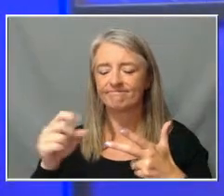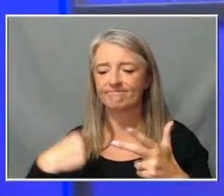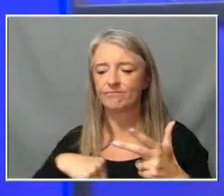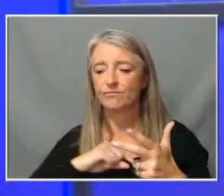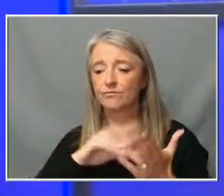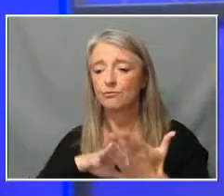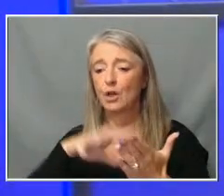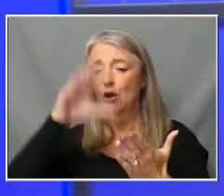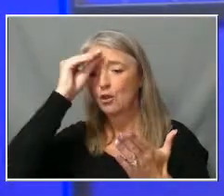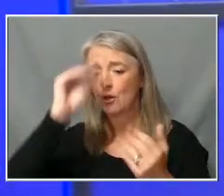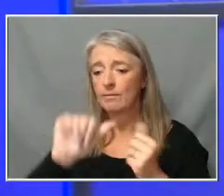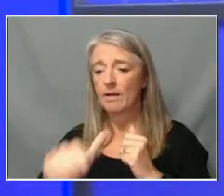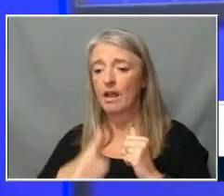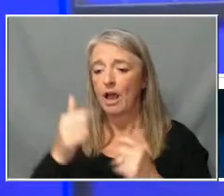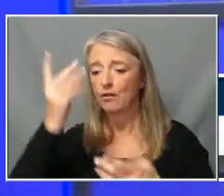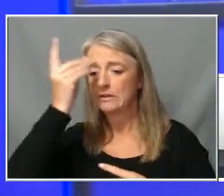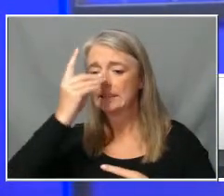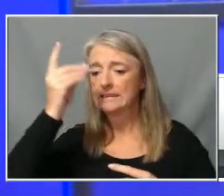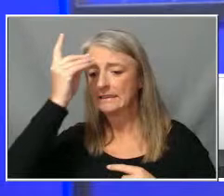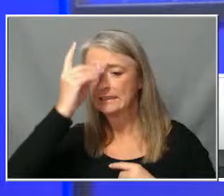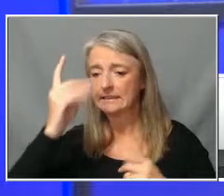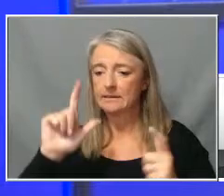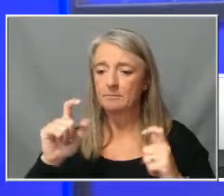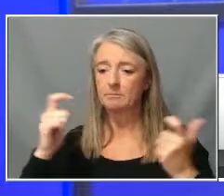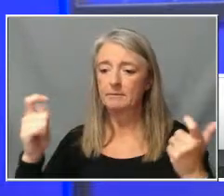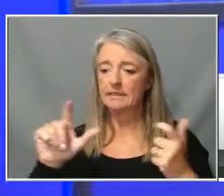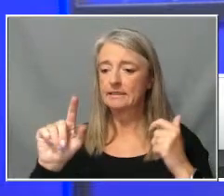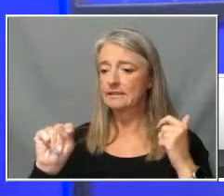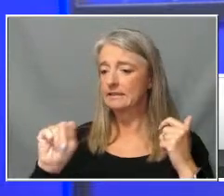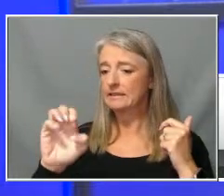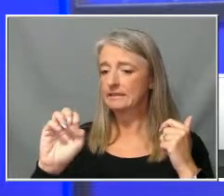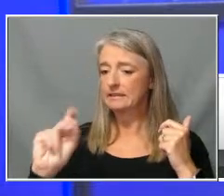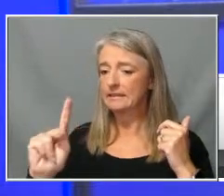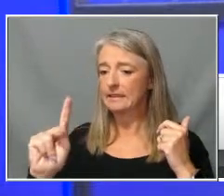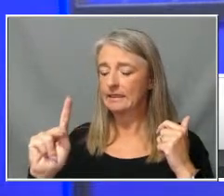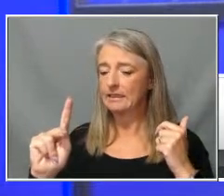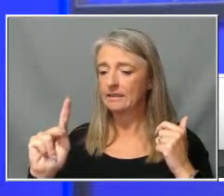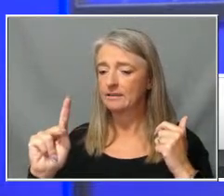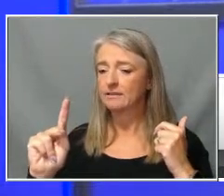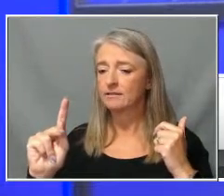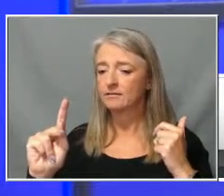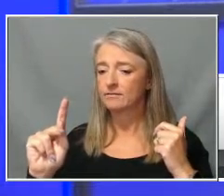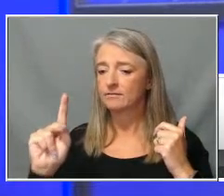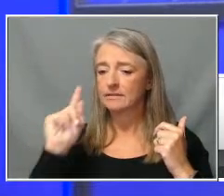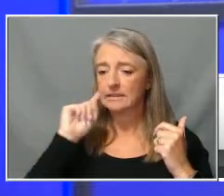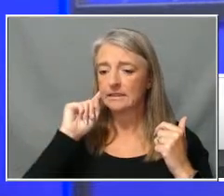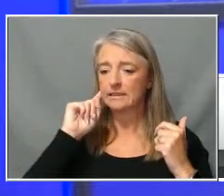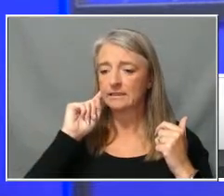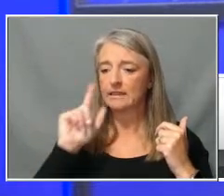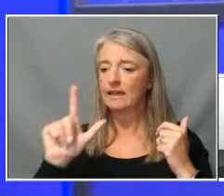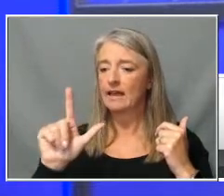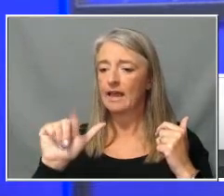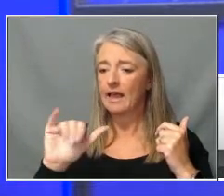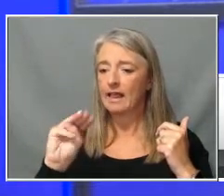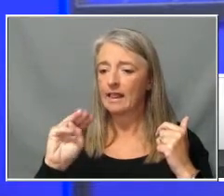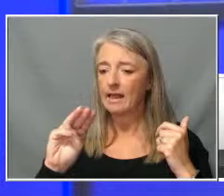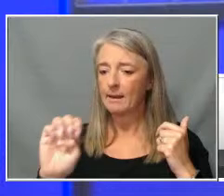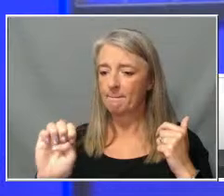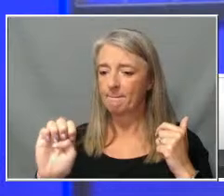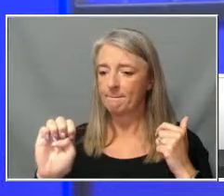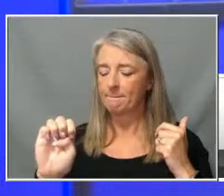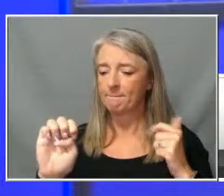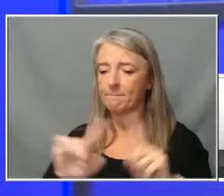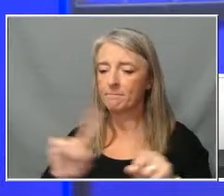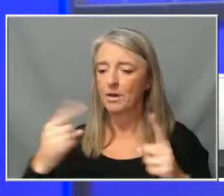about other diseases. Certainly the biggest tick-borne disease that people know about and we always hear about is Lyme disease. And while we do have the